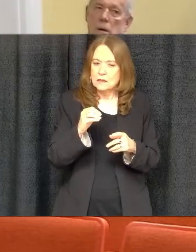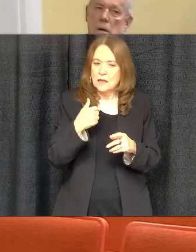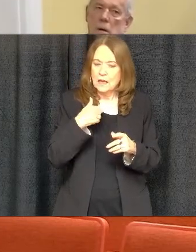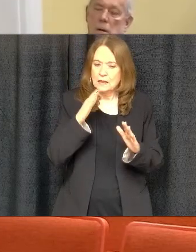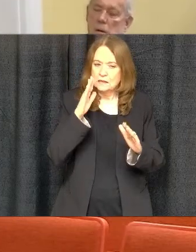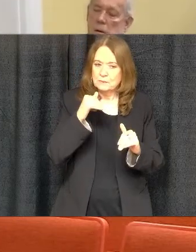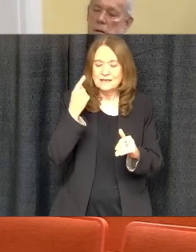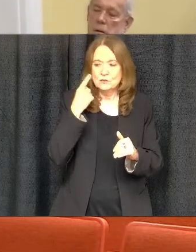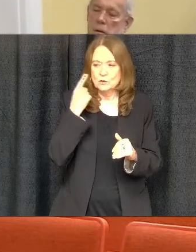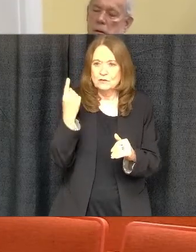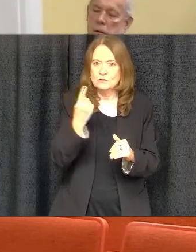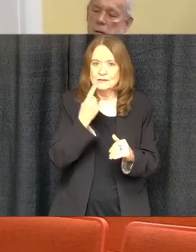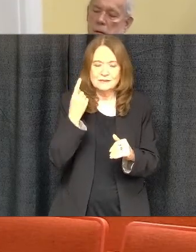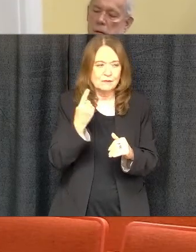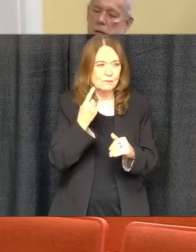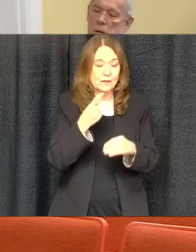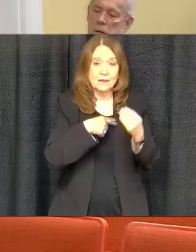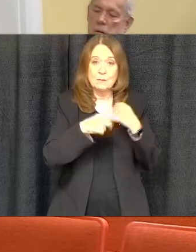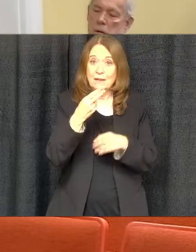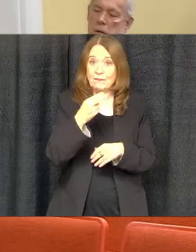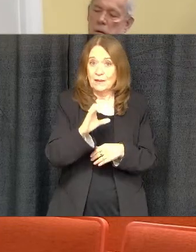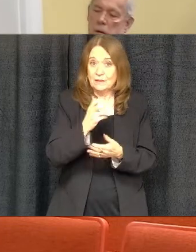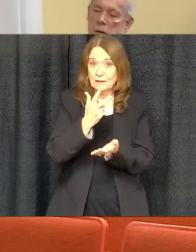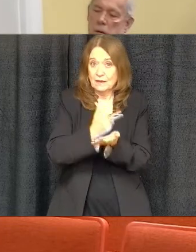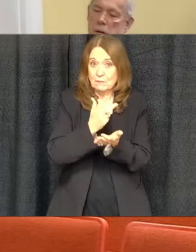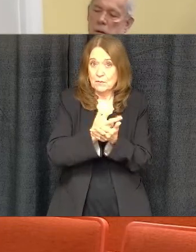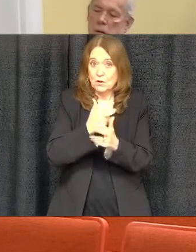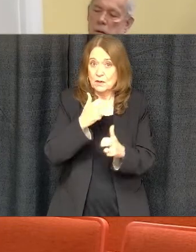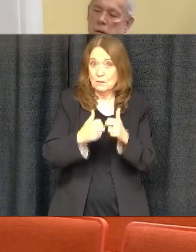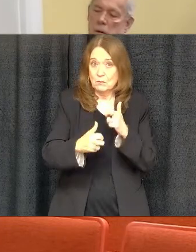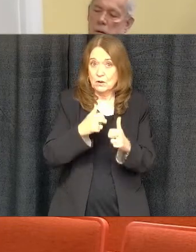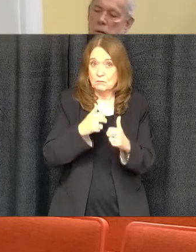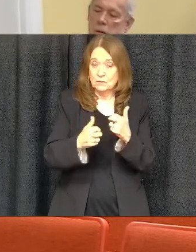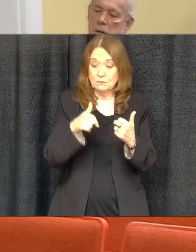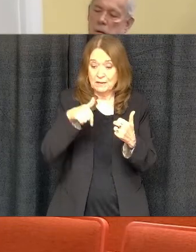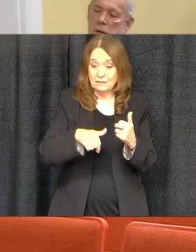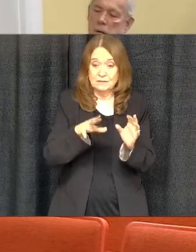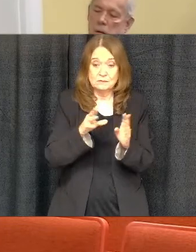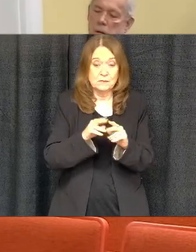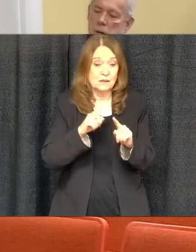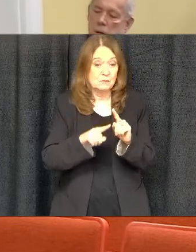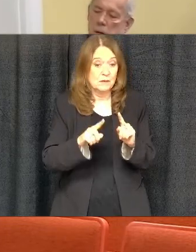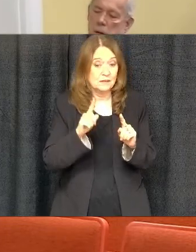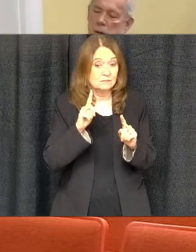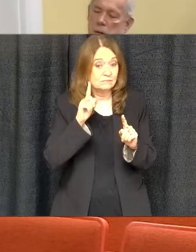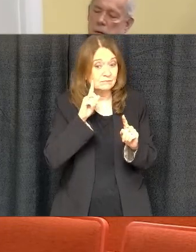expected to hear something about the handicap parking problem at this meeting, but I haven't.